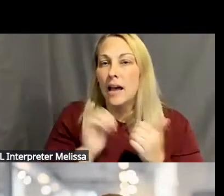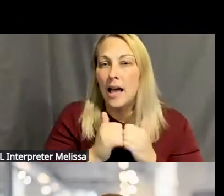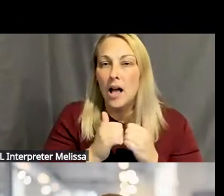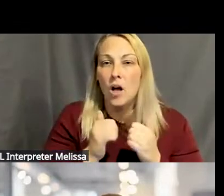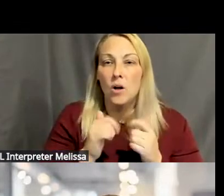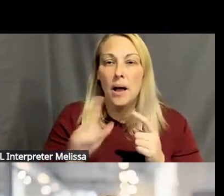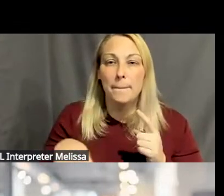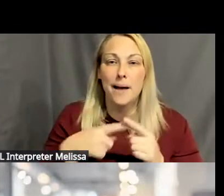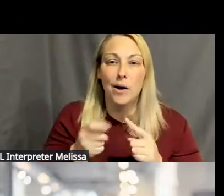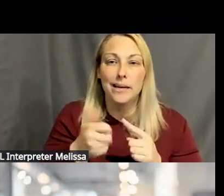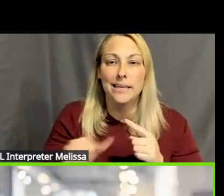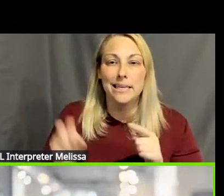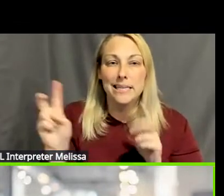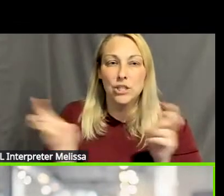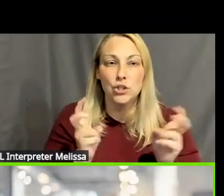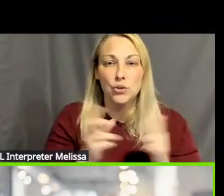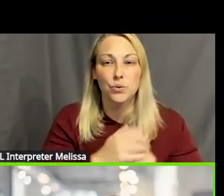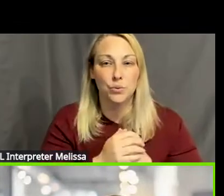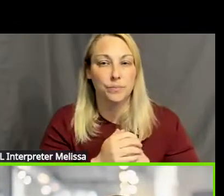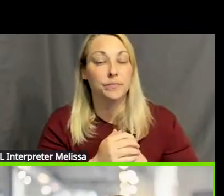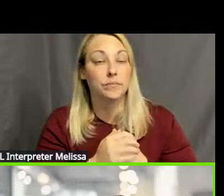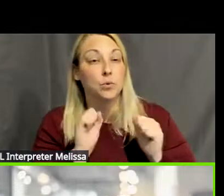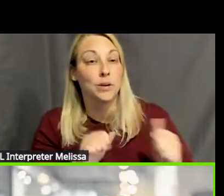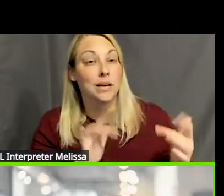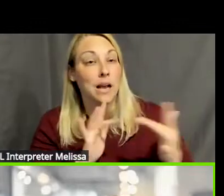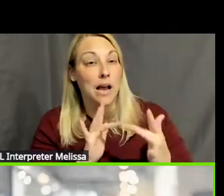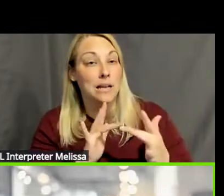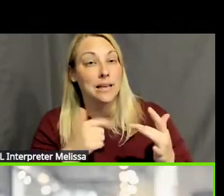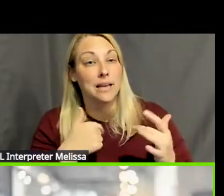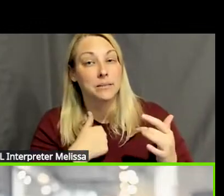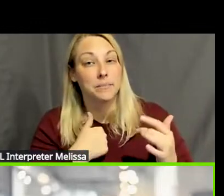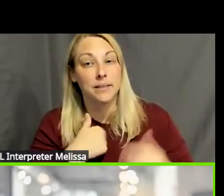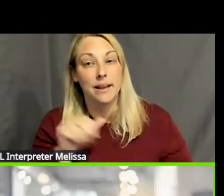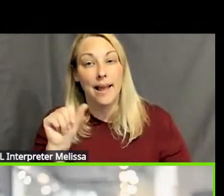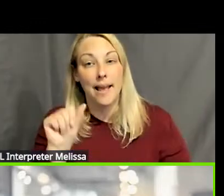issue? You can contact me at